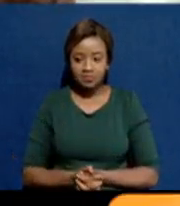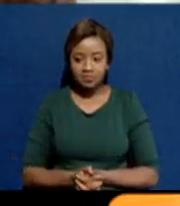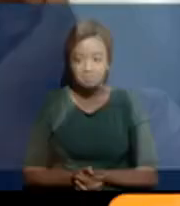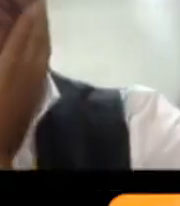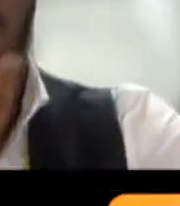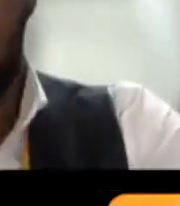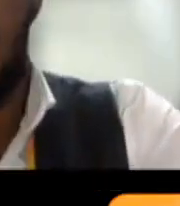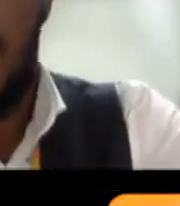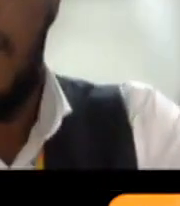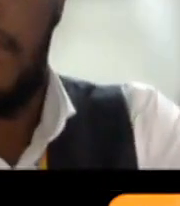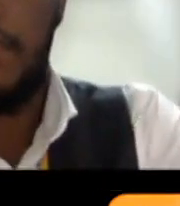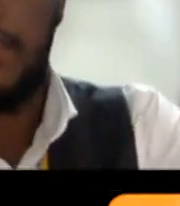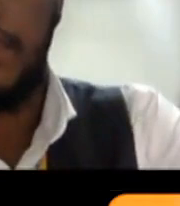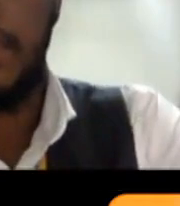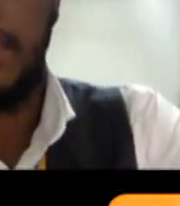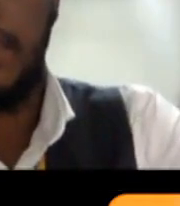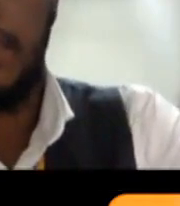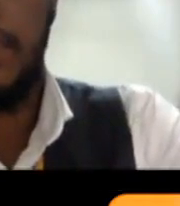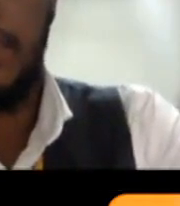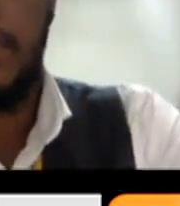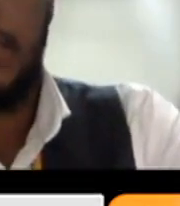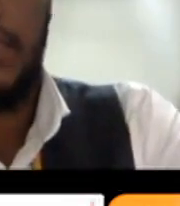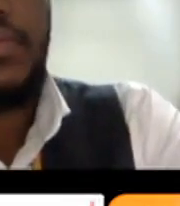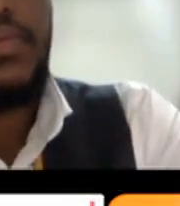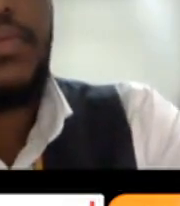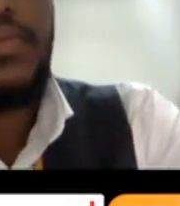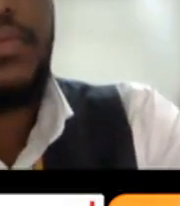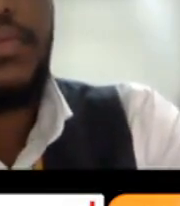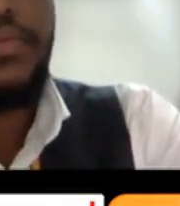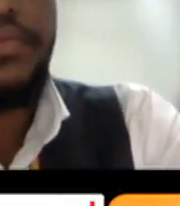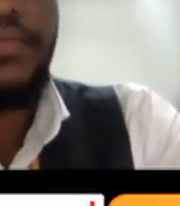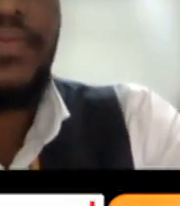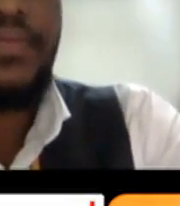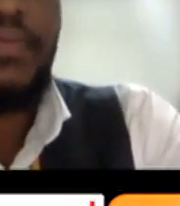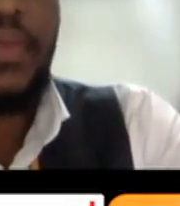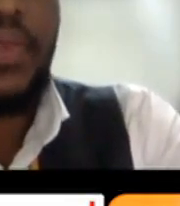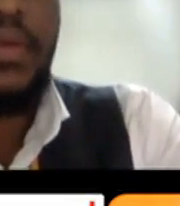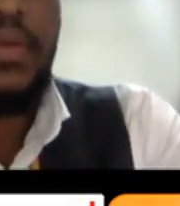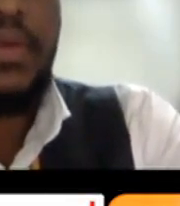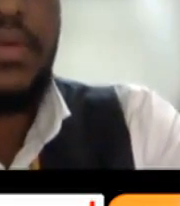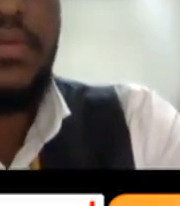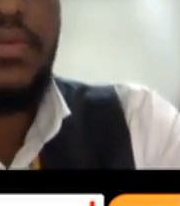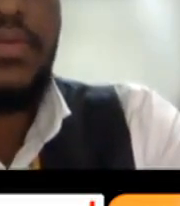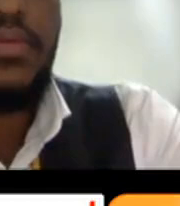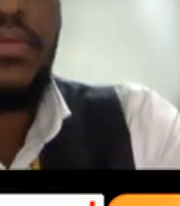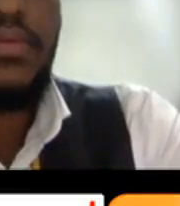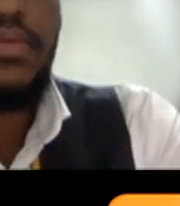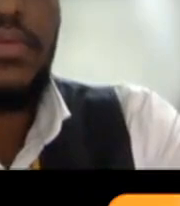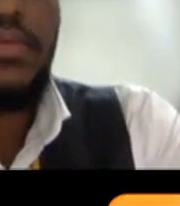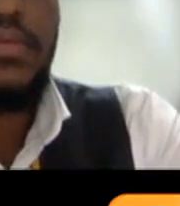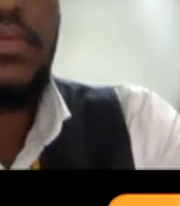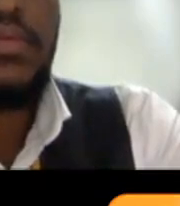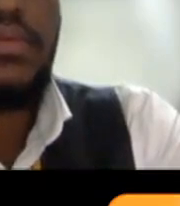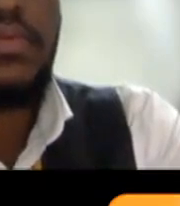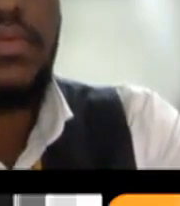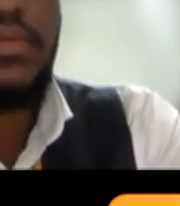The entire supply chain. But with EV, if governments do triple P agreements with manufacturers and say,